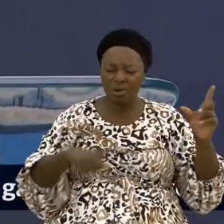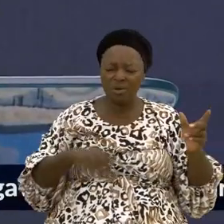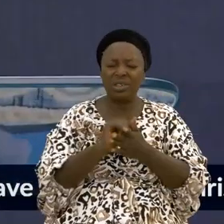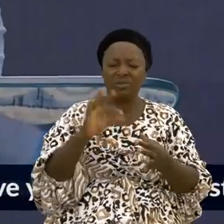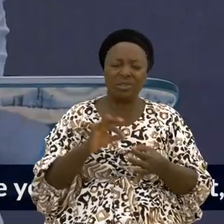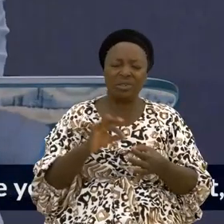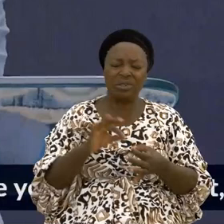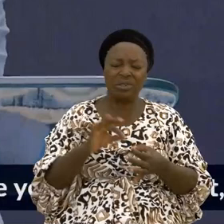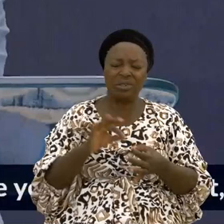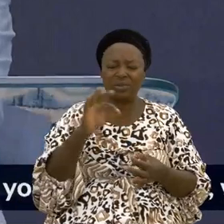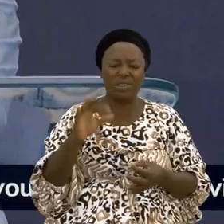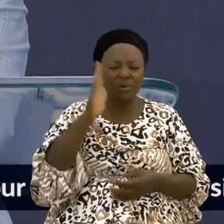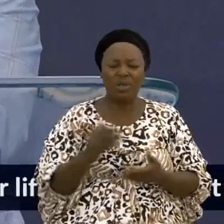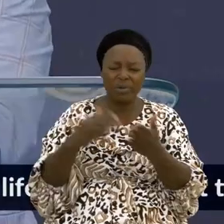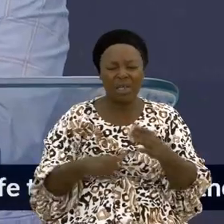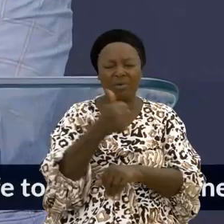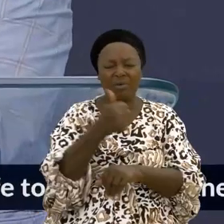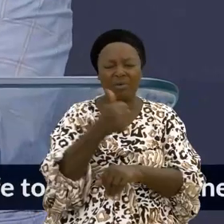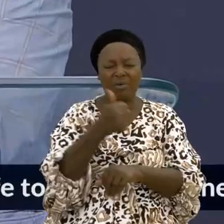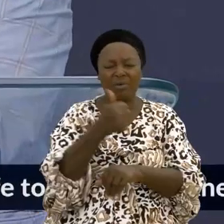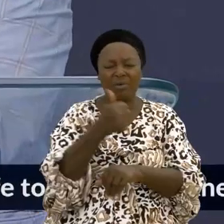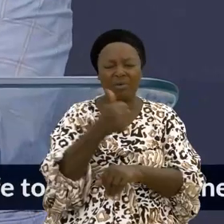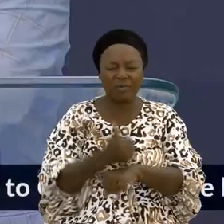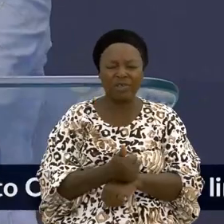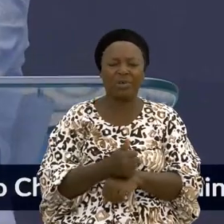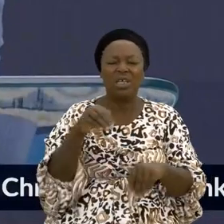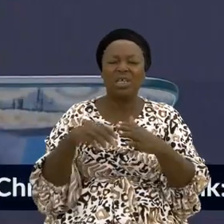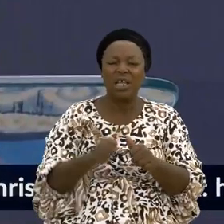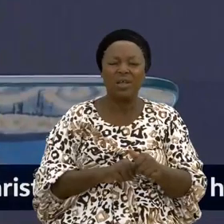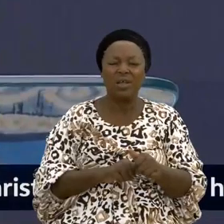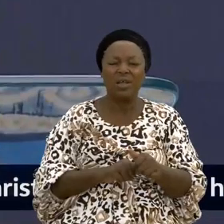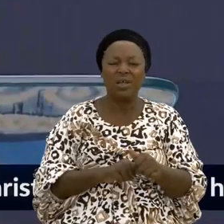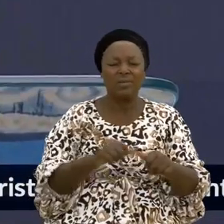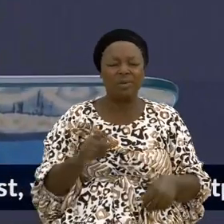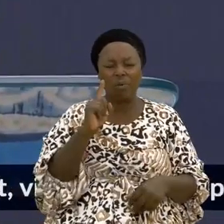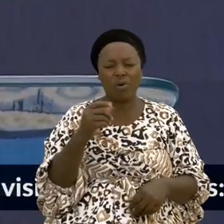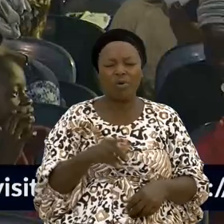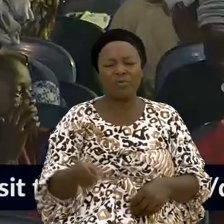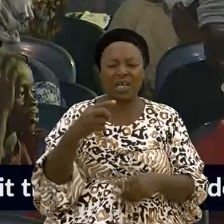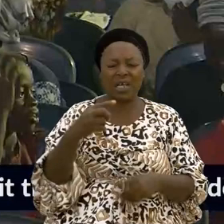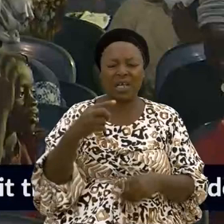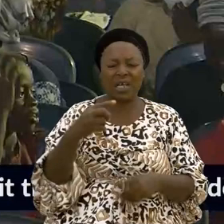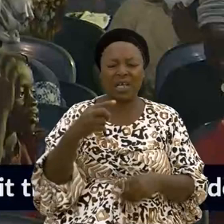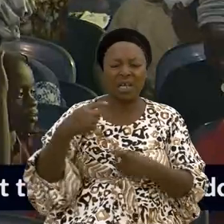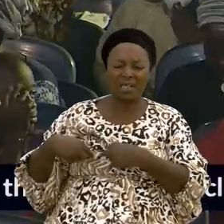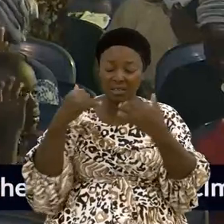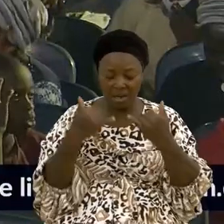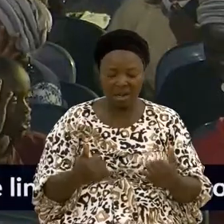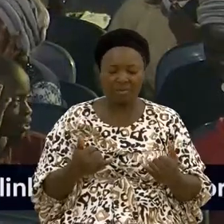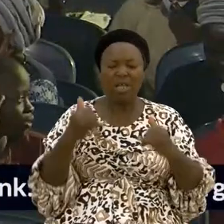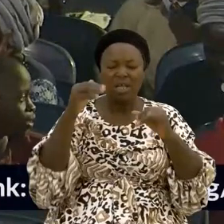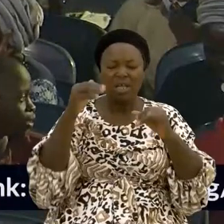spirit will bring a confirmation in every one of their hearts now.